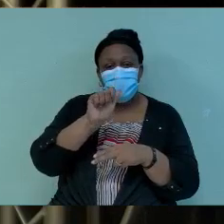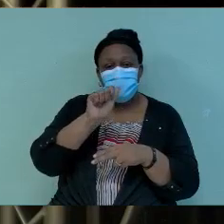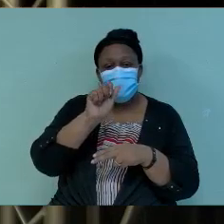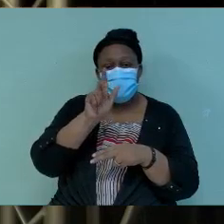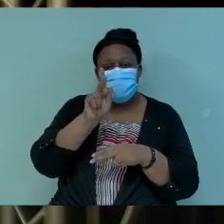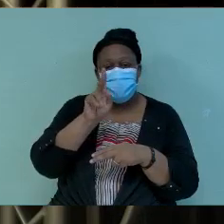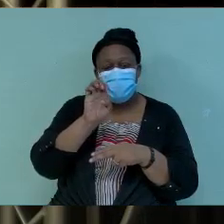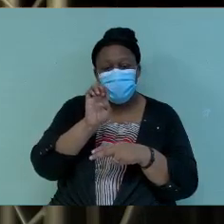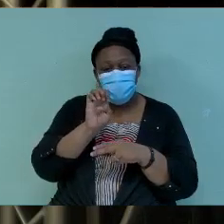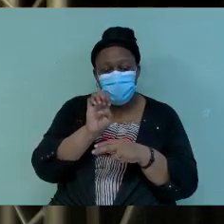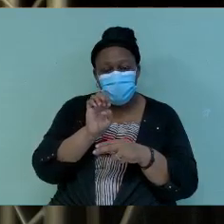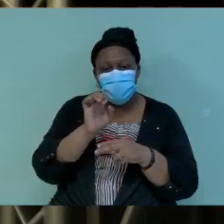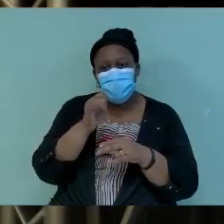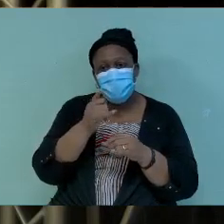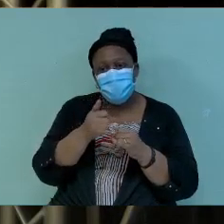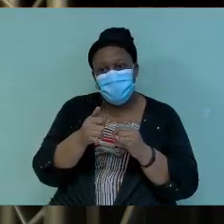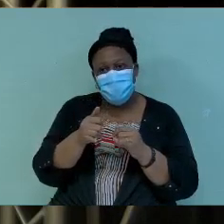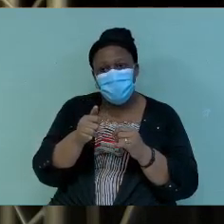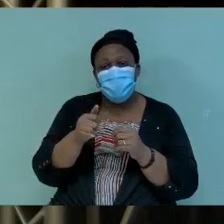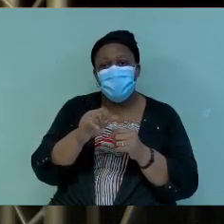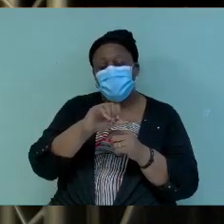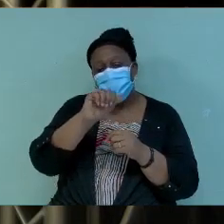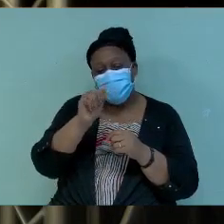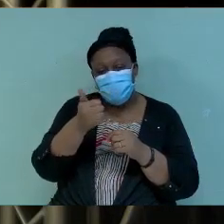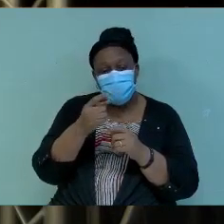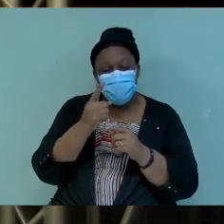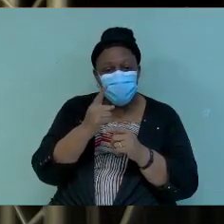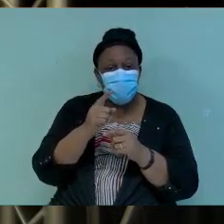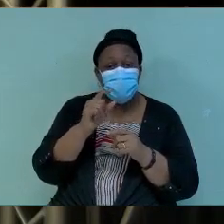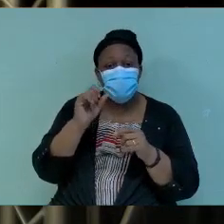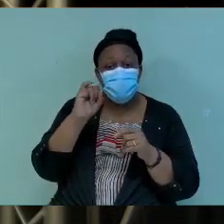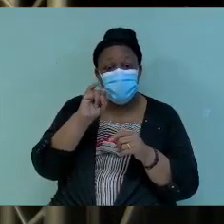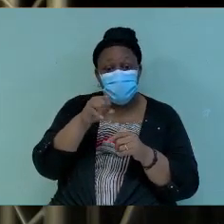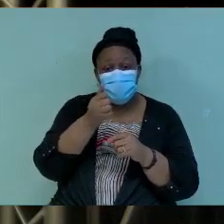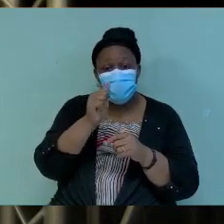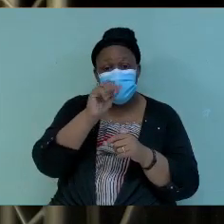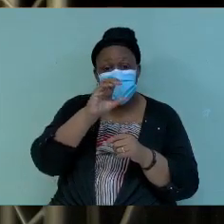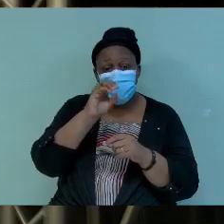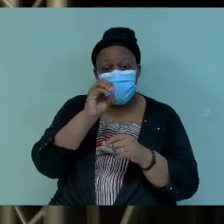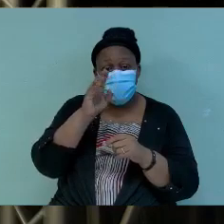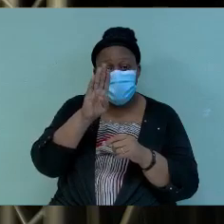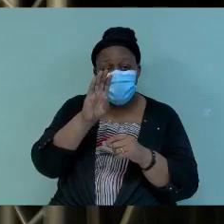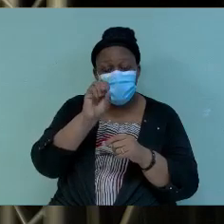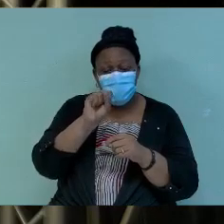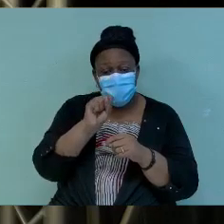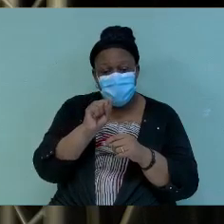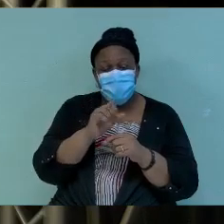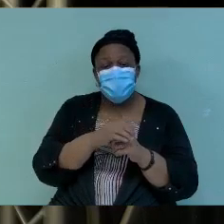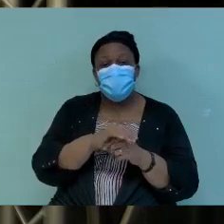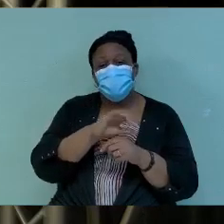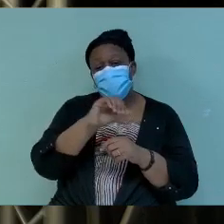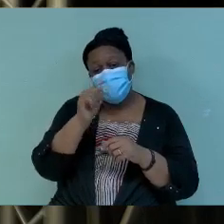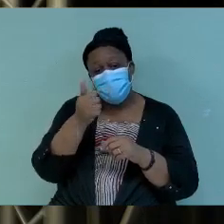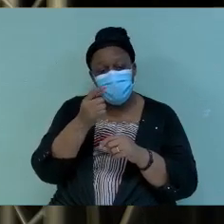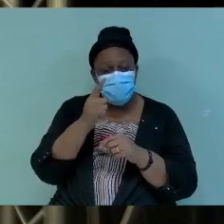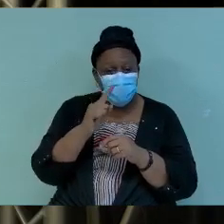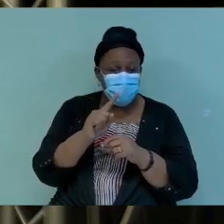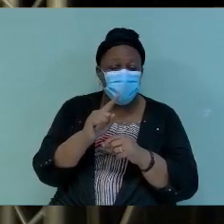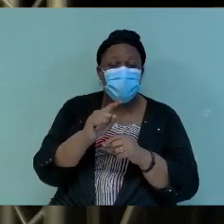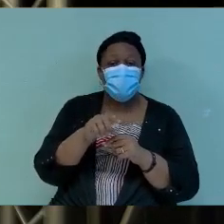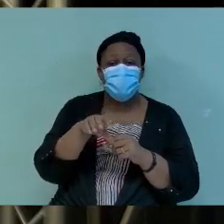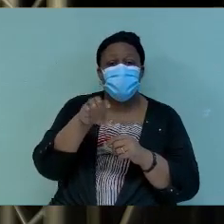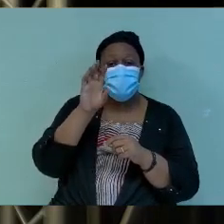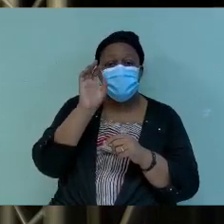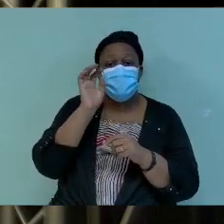Clark, representing the Red Cross, and Ms. Joya Walters and Ms. Delicia Julius, representing the